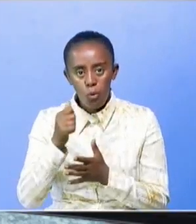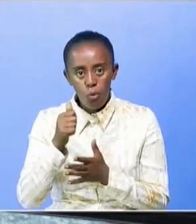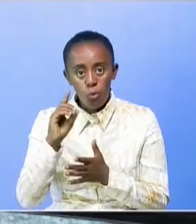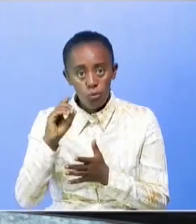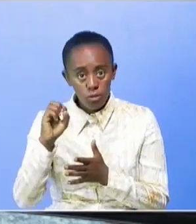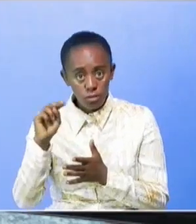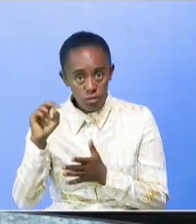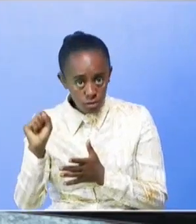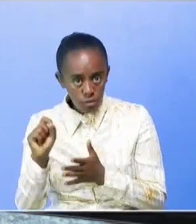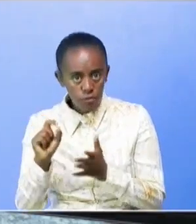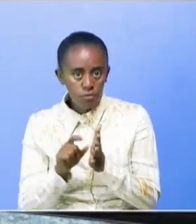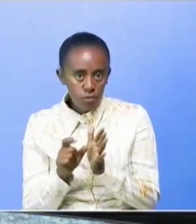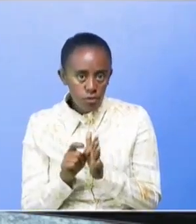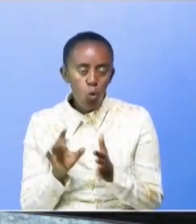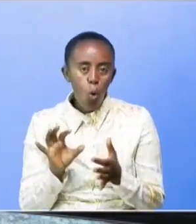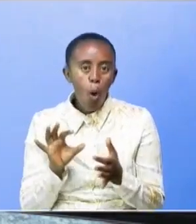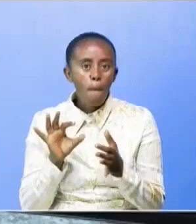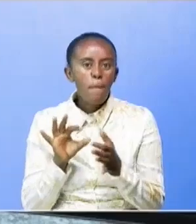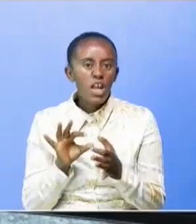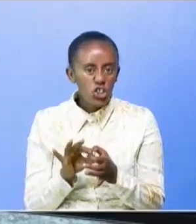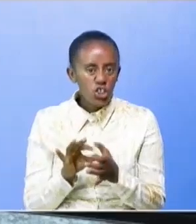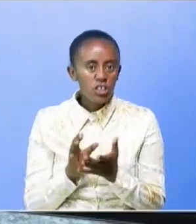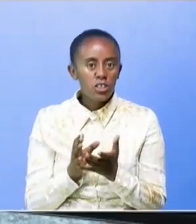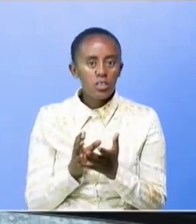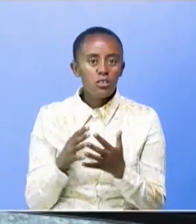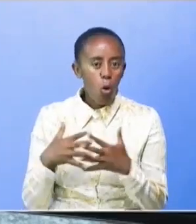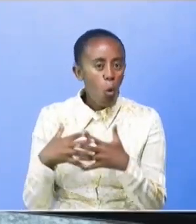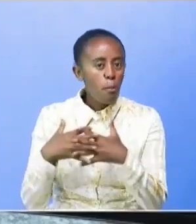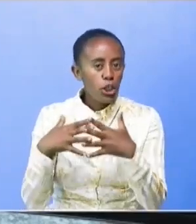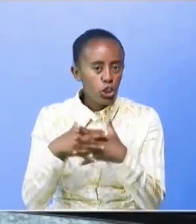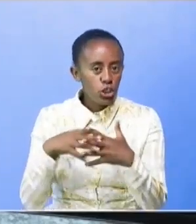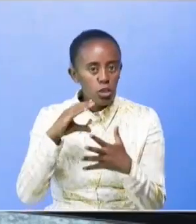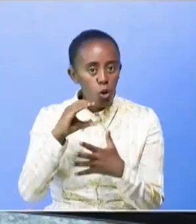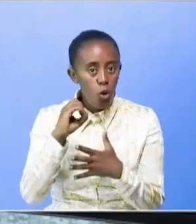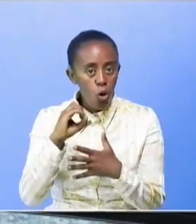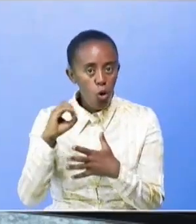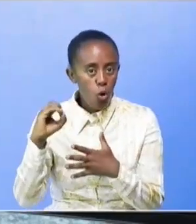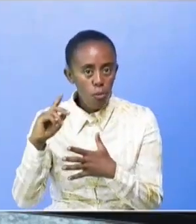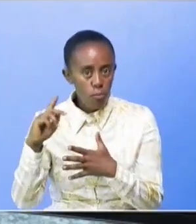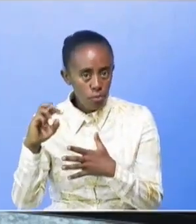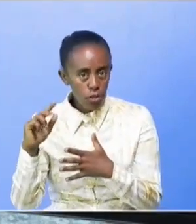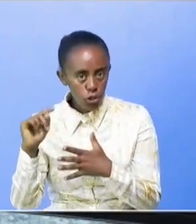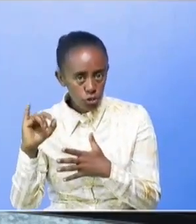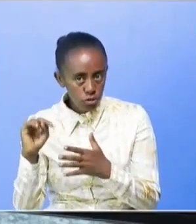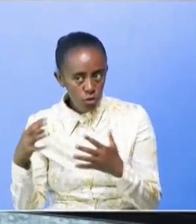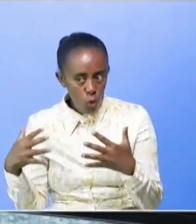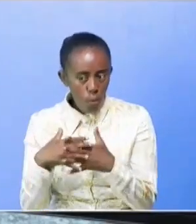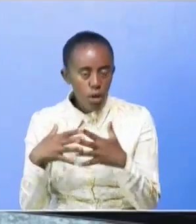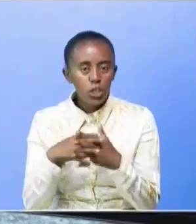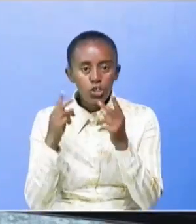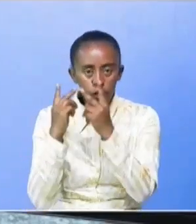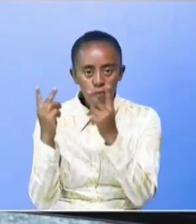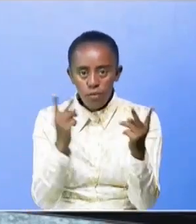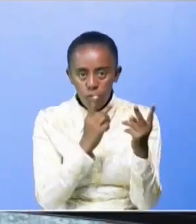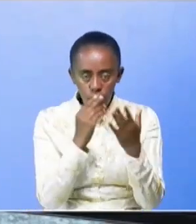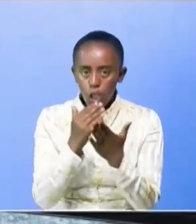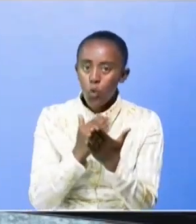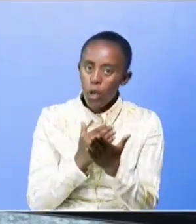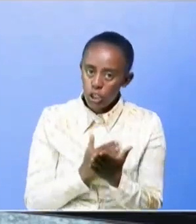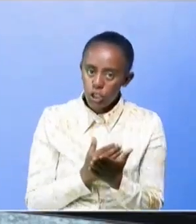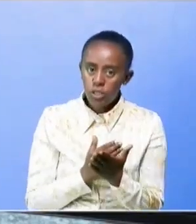the corporation is going to broaden its view on